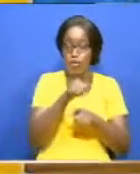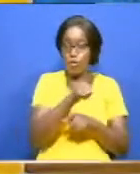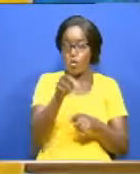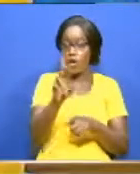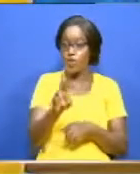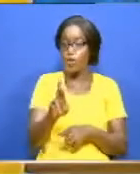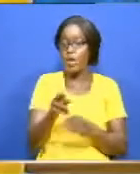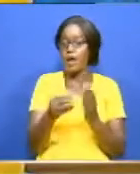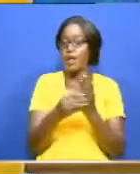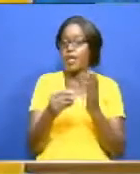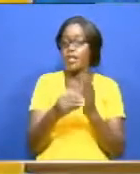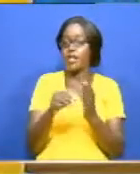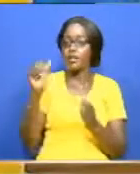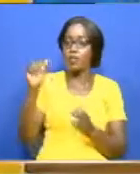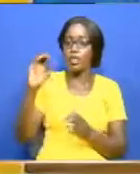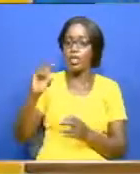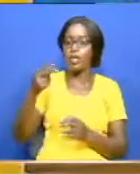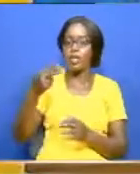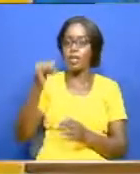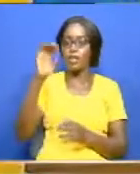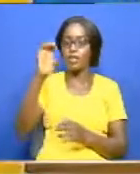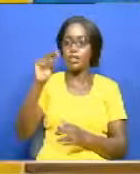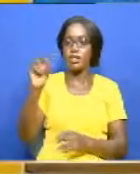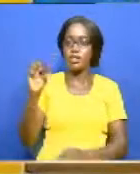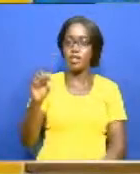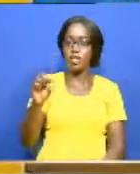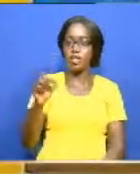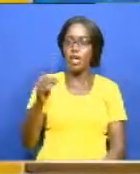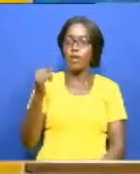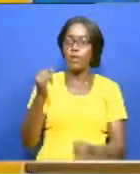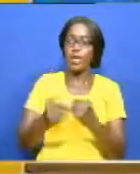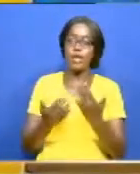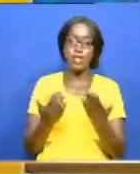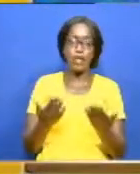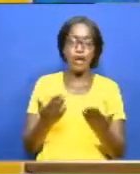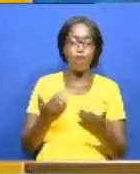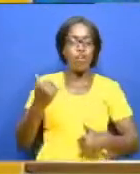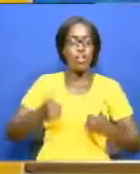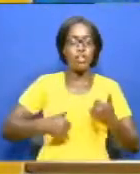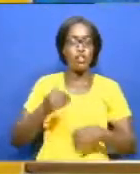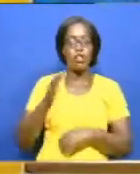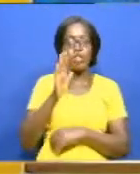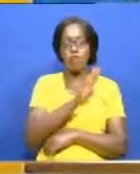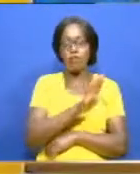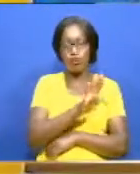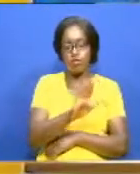name is Serfine Ouma, and we'll be wrapping up right now. Have a lovely afternoon.